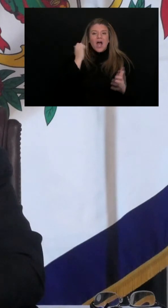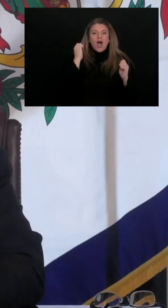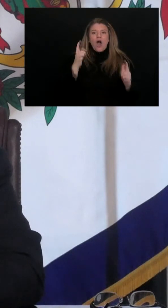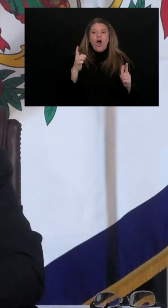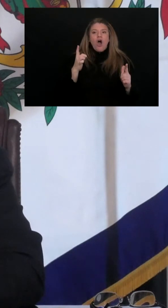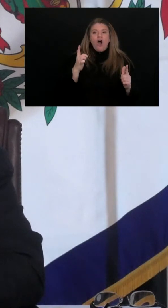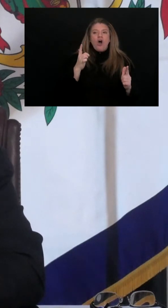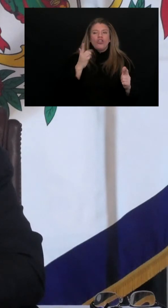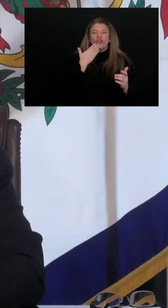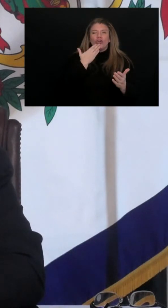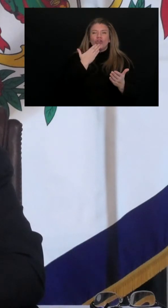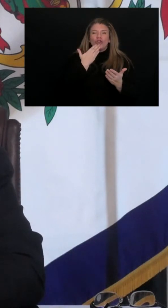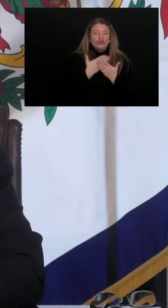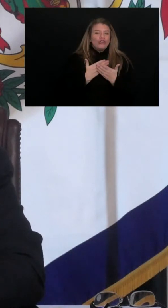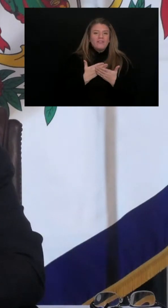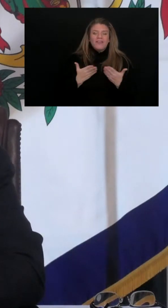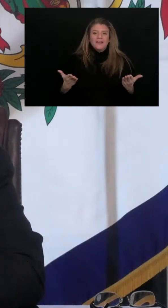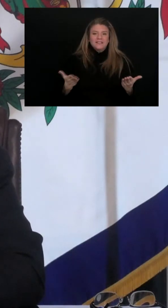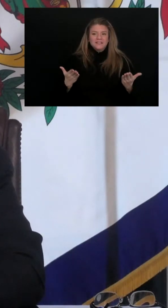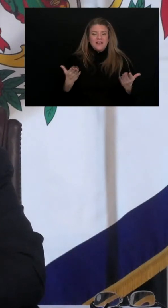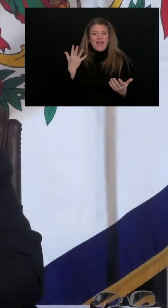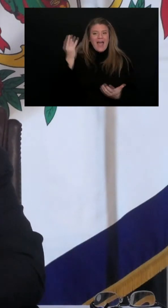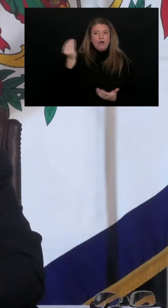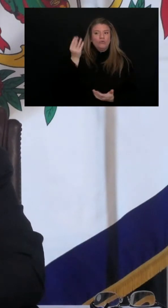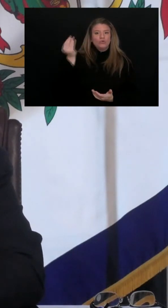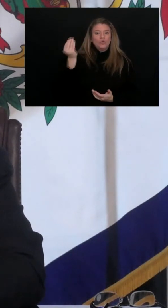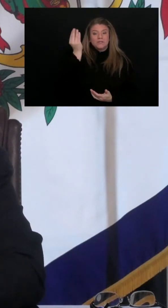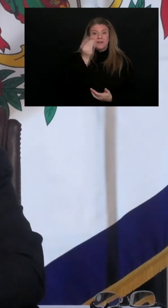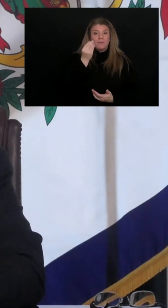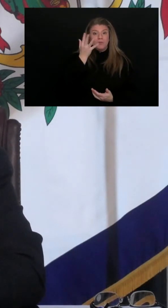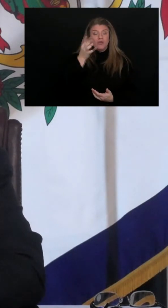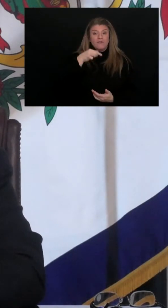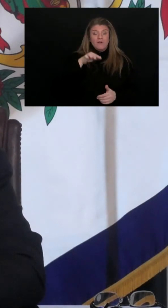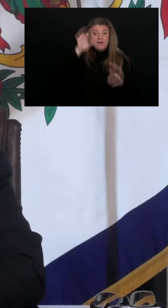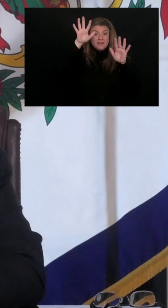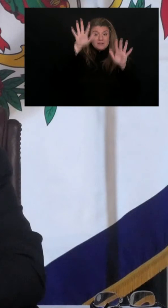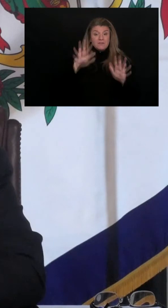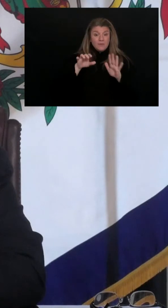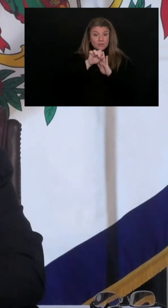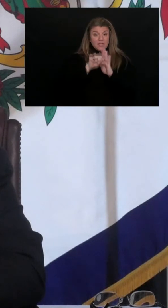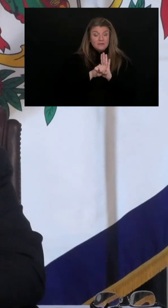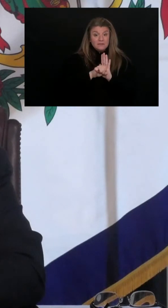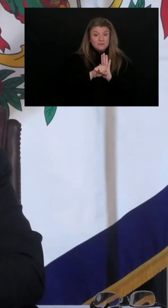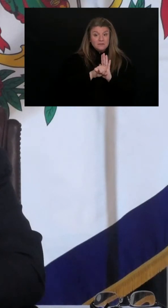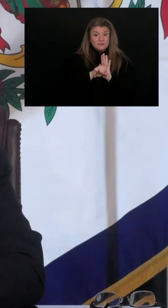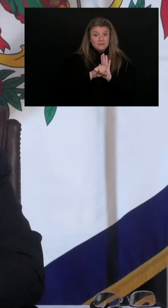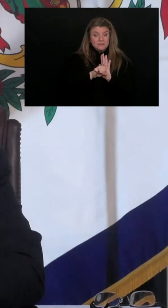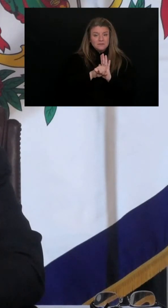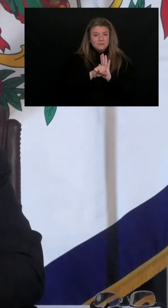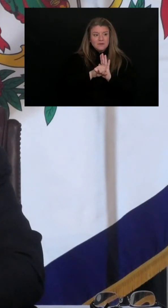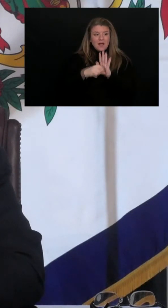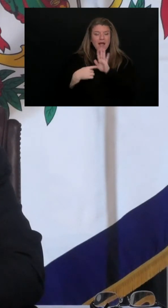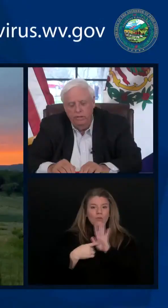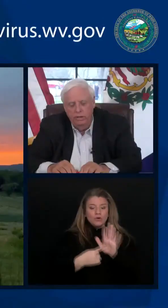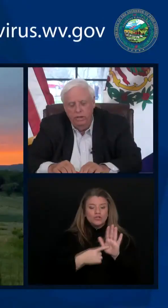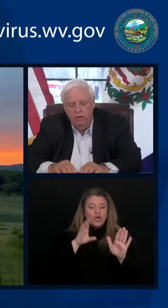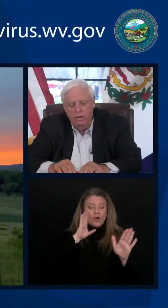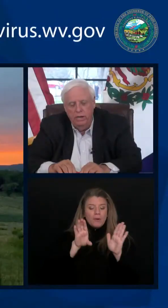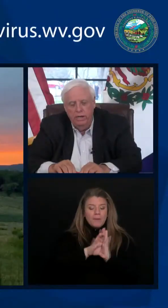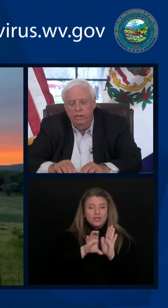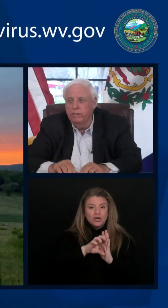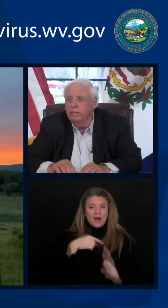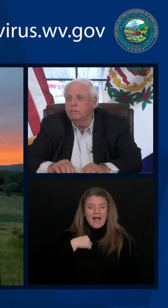the goodness of the outdoors and the beauty of this incredible state. You know, I want to show you a picture that I took, you